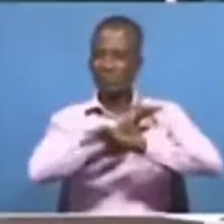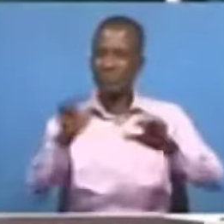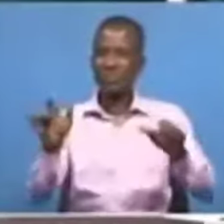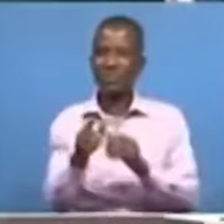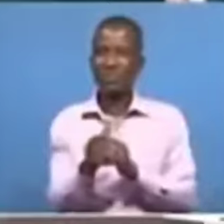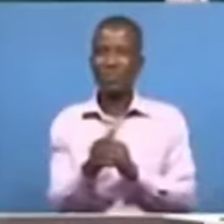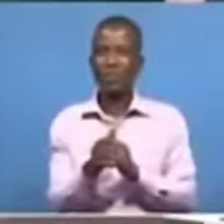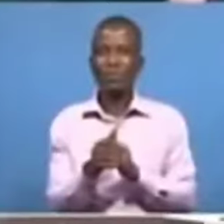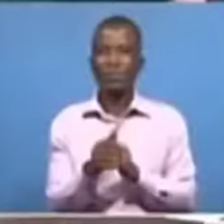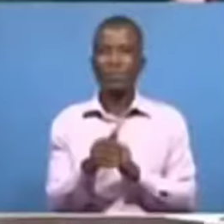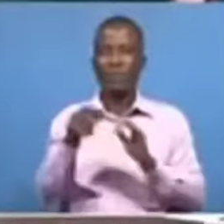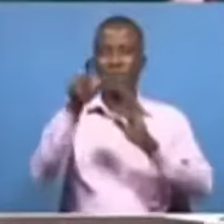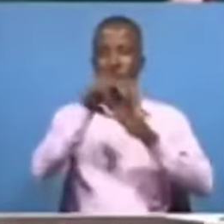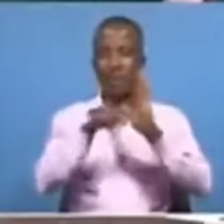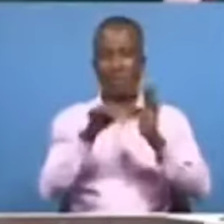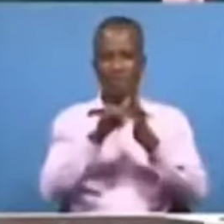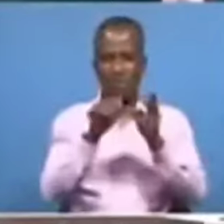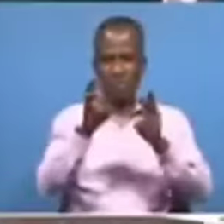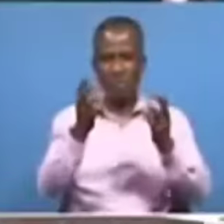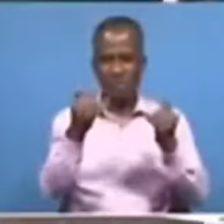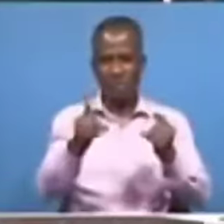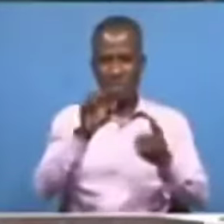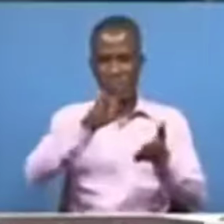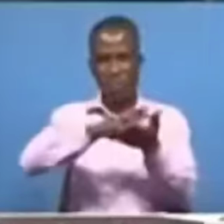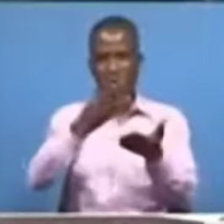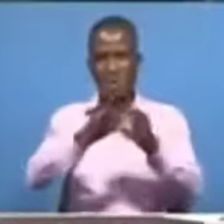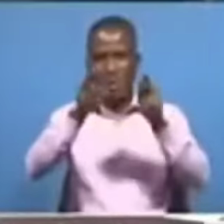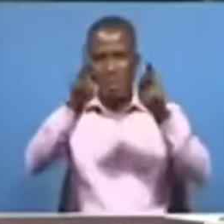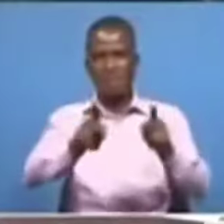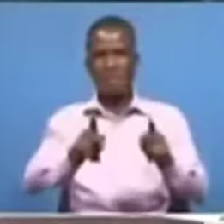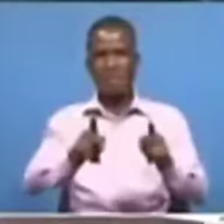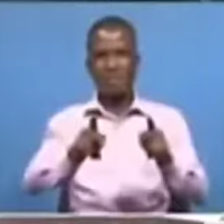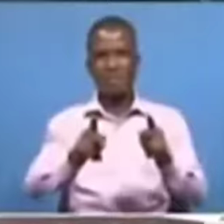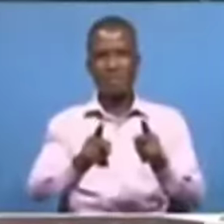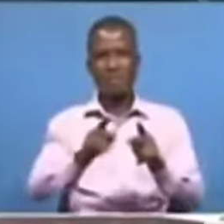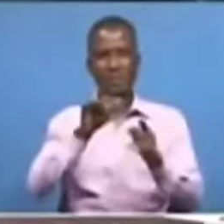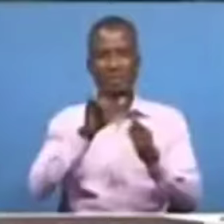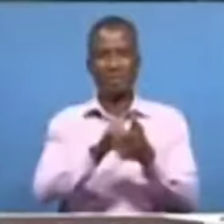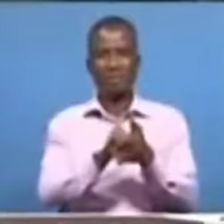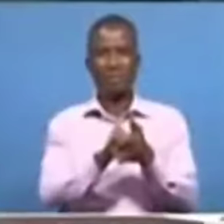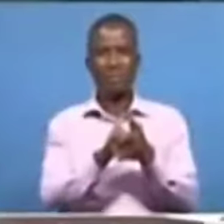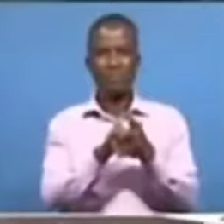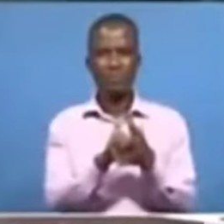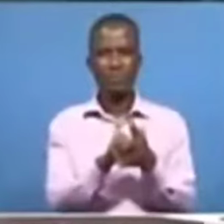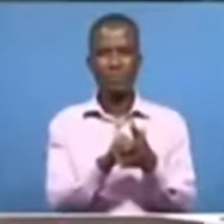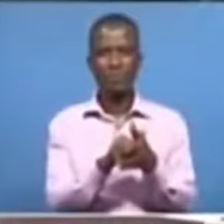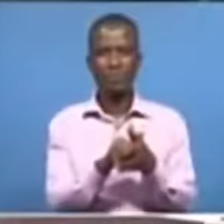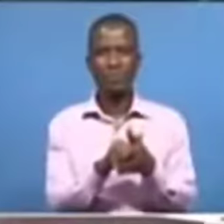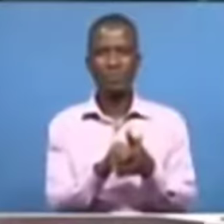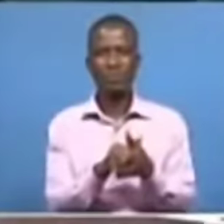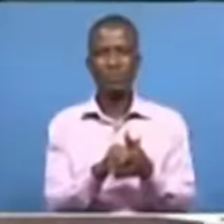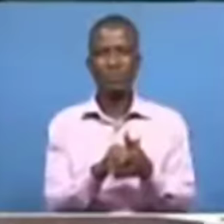the principle of estoppel and a witness or a person being, being